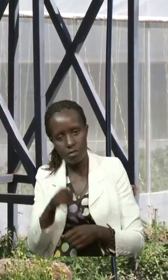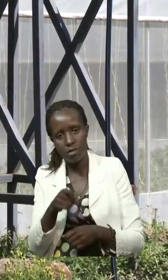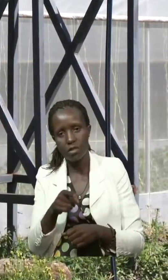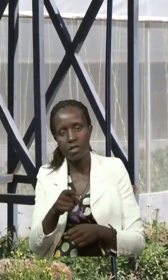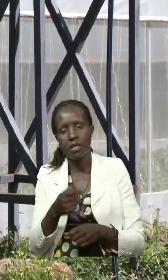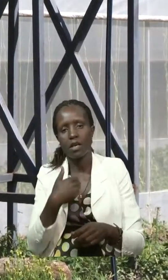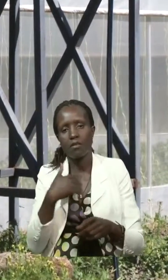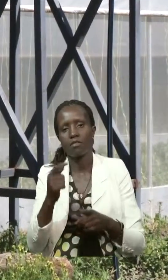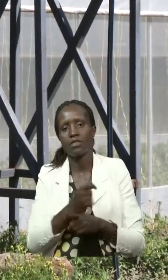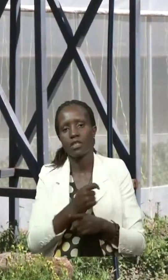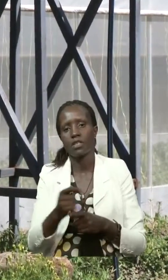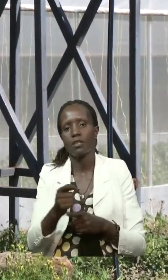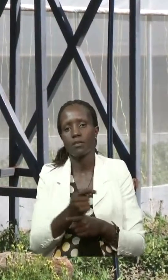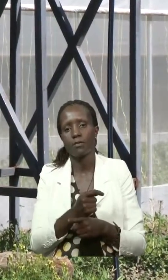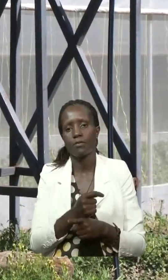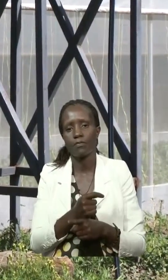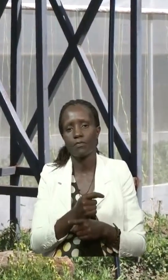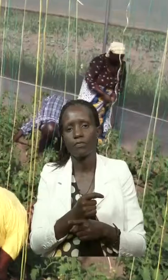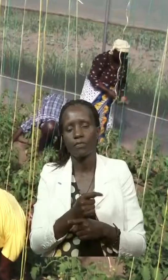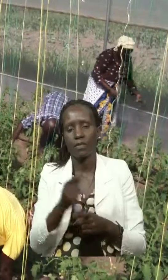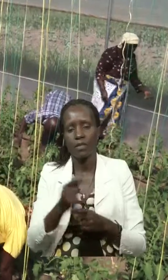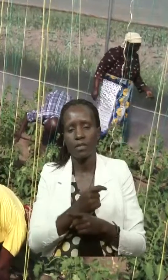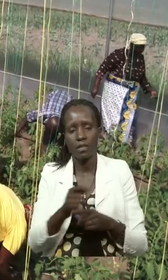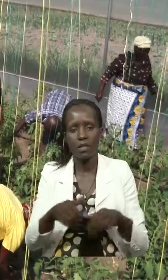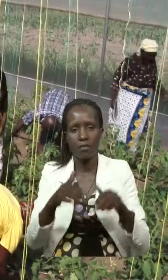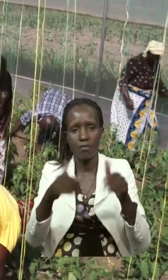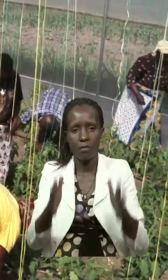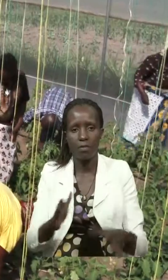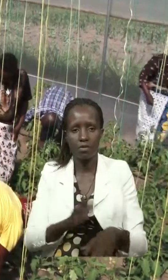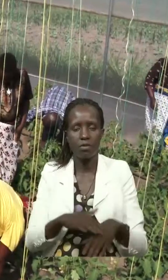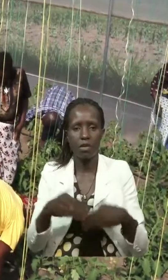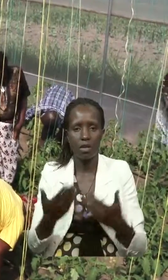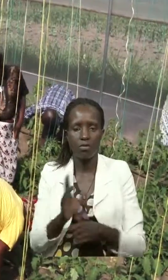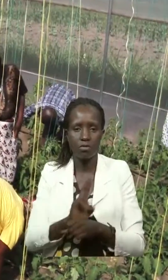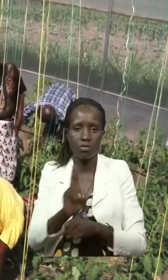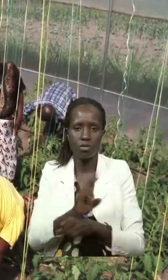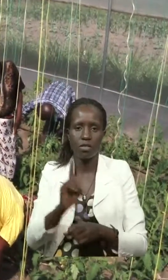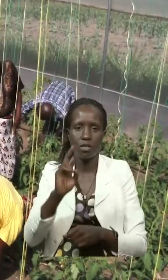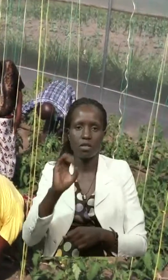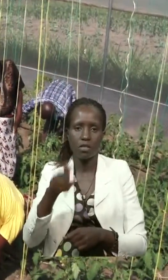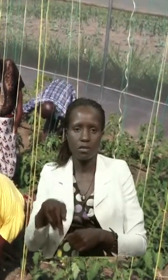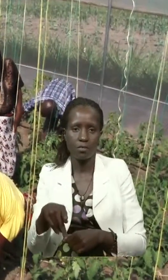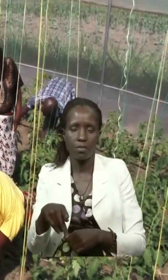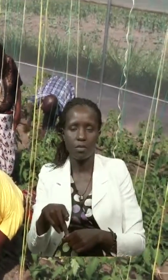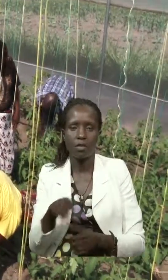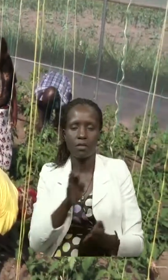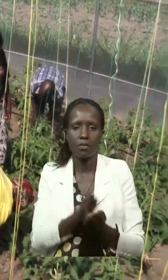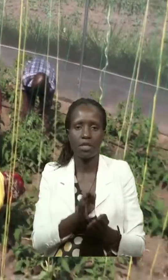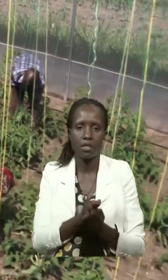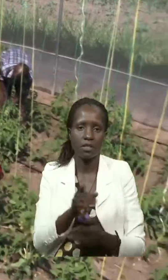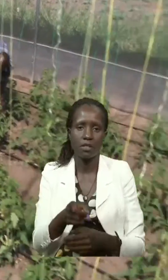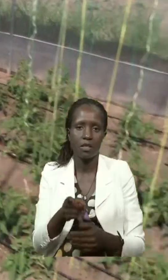irrigation, so there is a training component where we train the farmers on how to use the drip, the operation and the